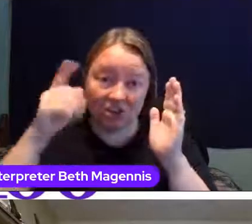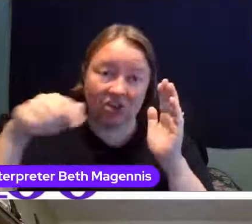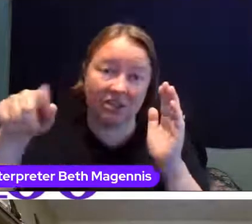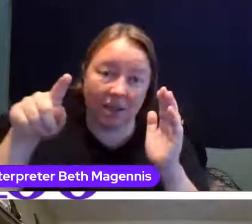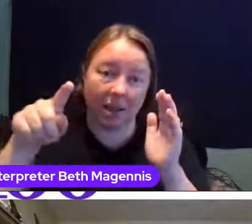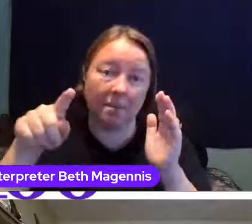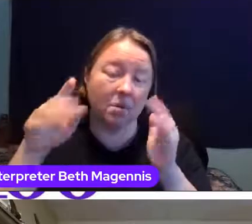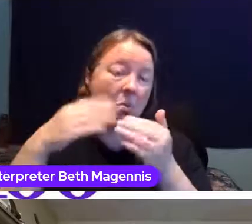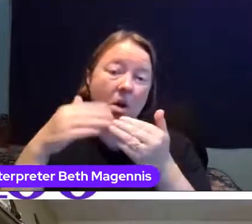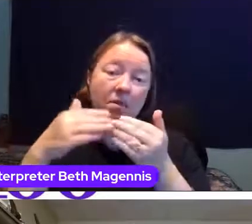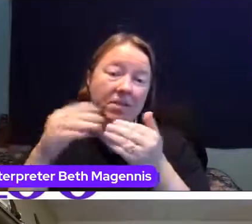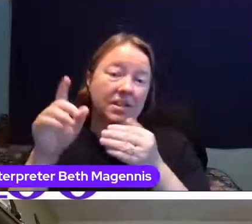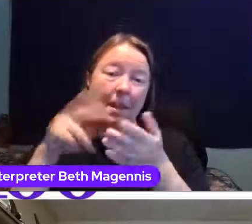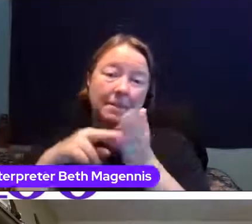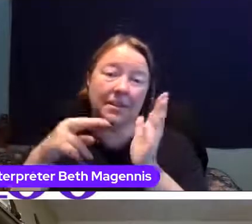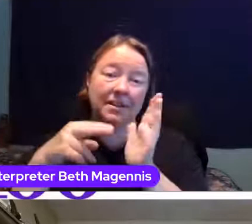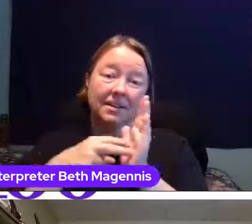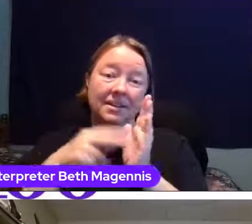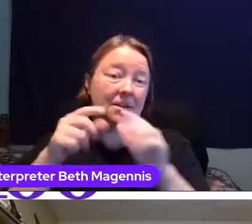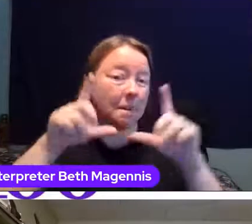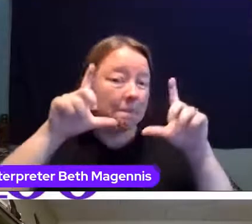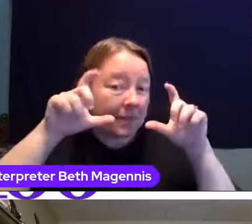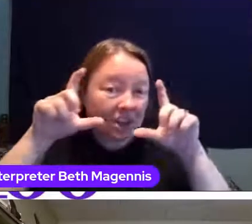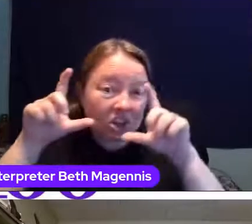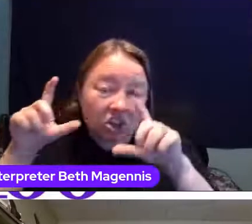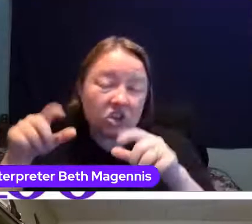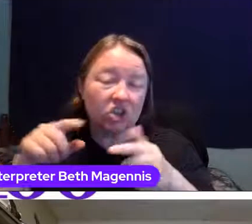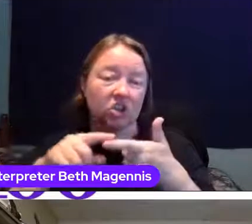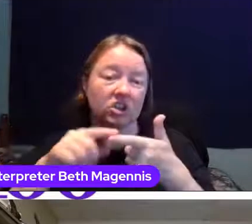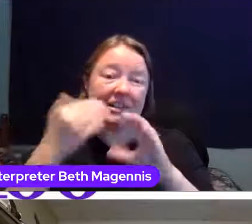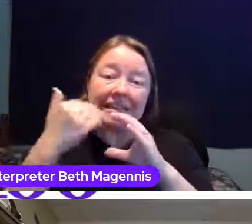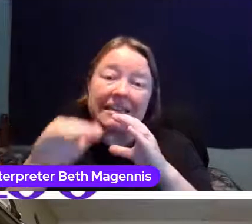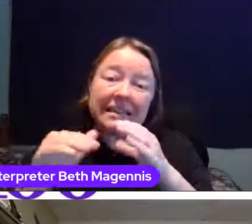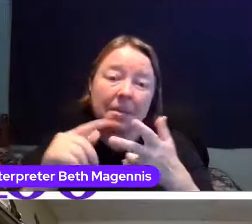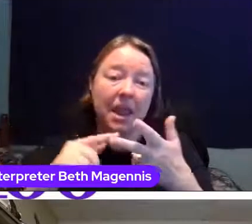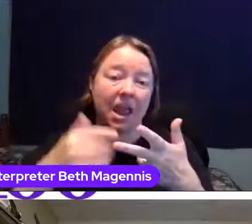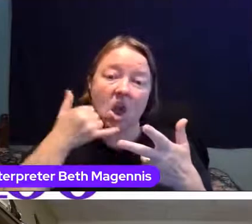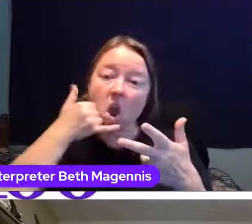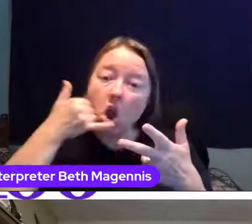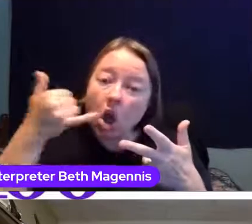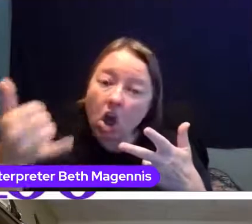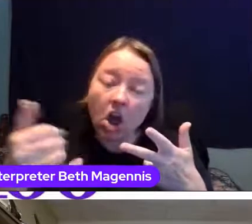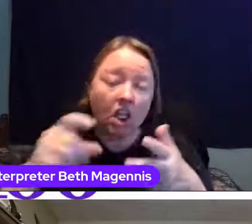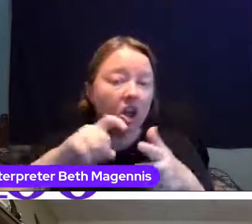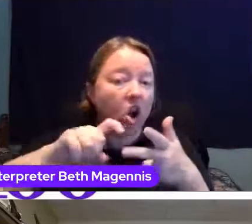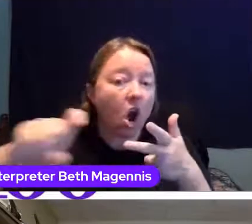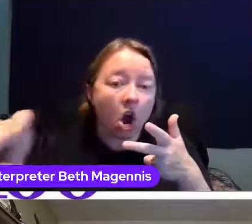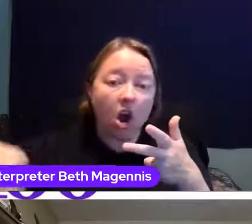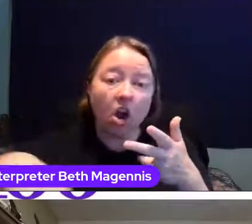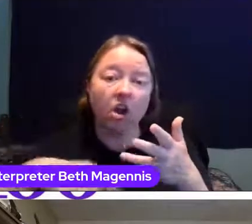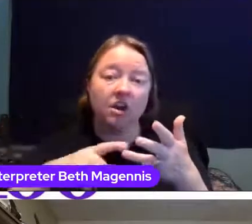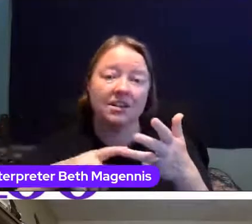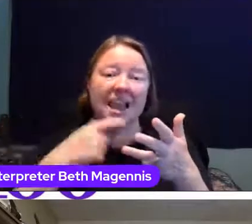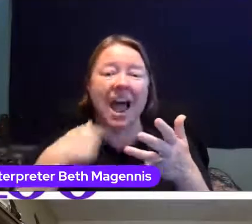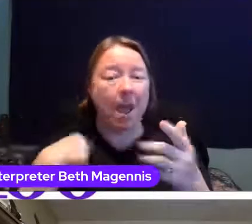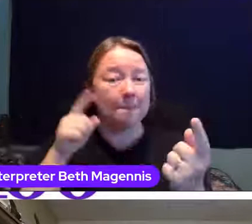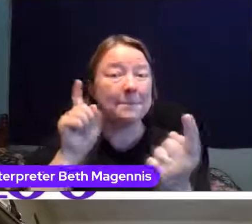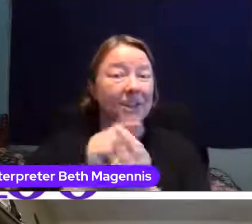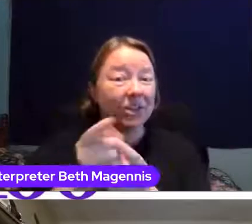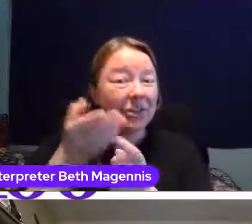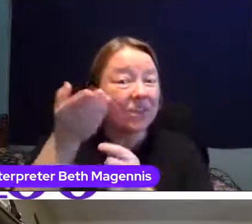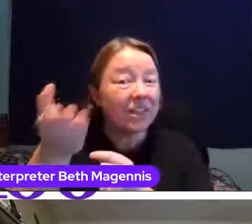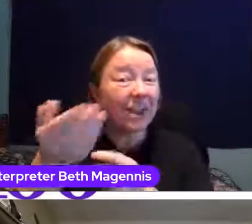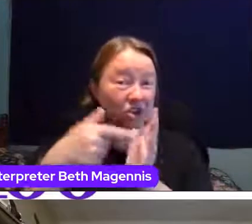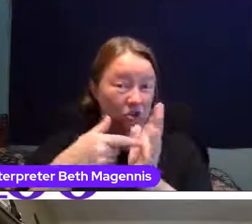that means, taking pictures, emailing, calling, figuring out say, hey, I'll meet you on site and I can show you